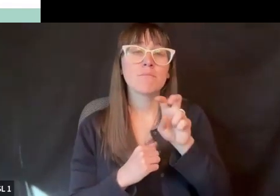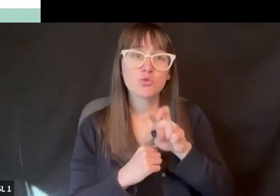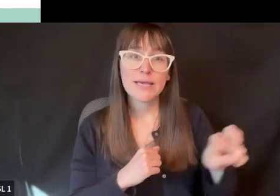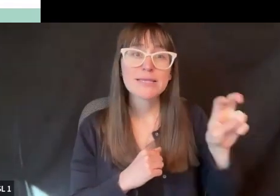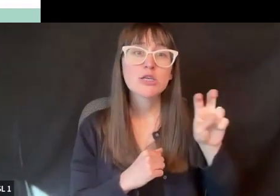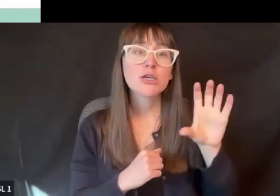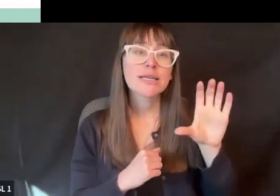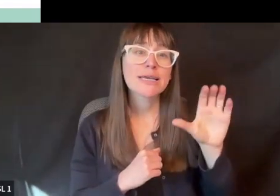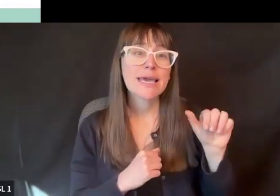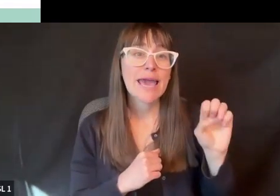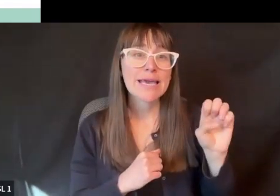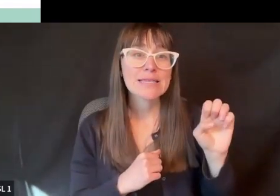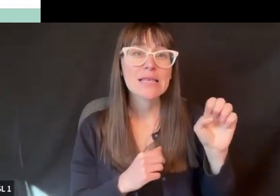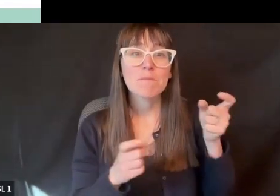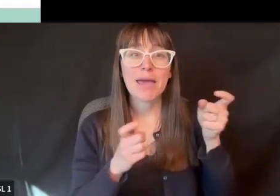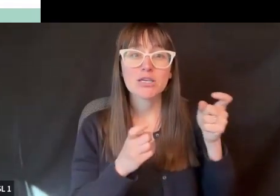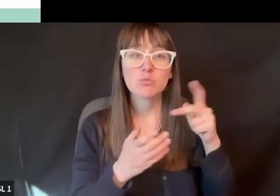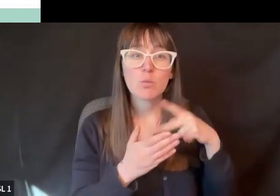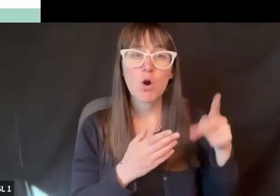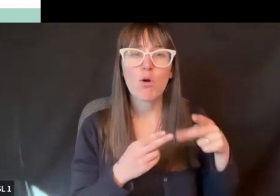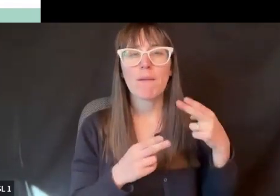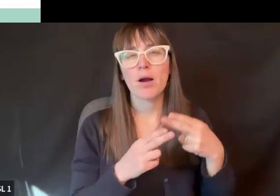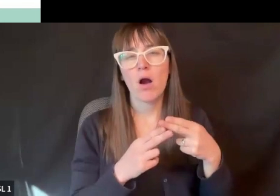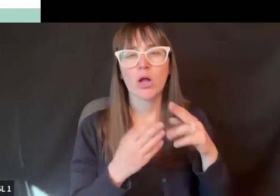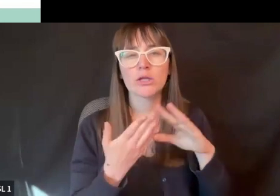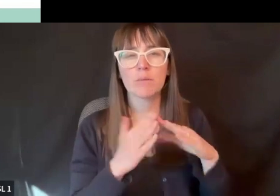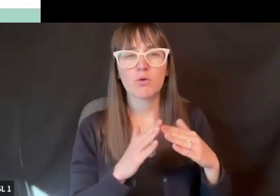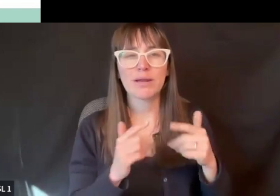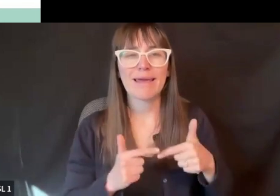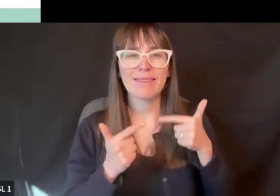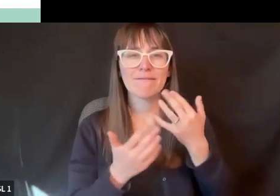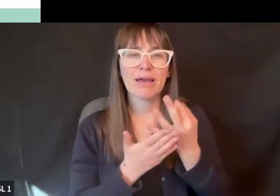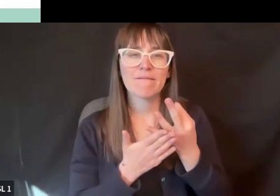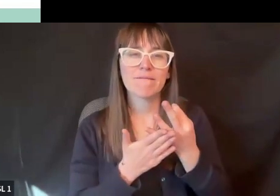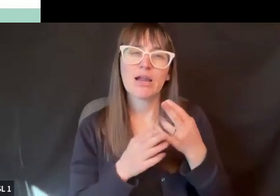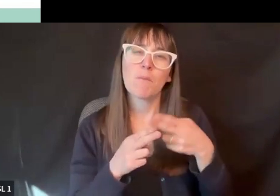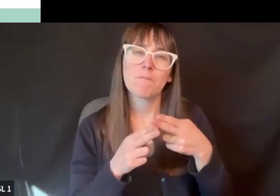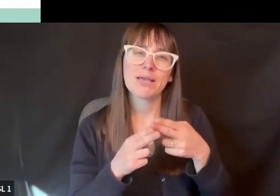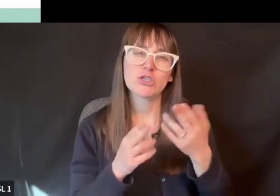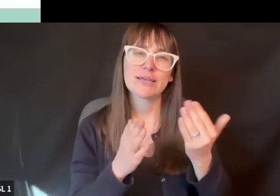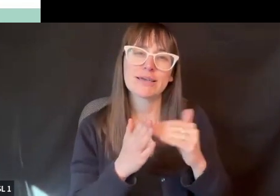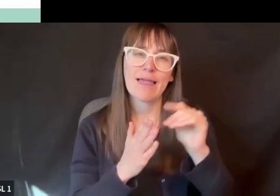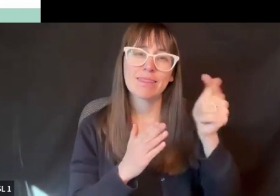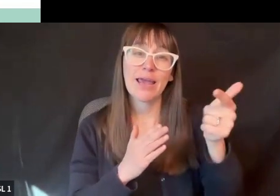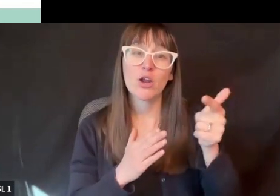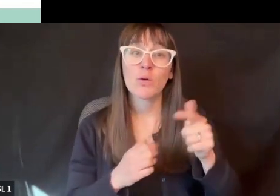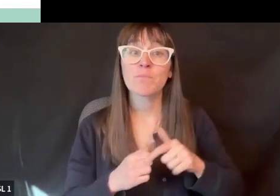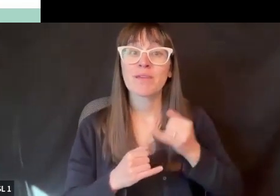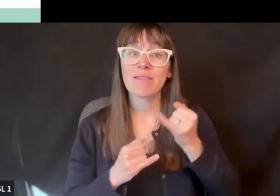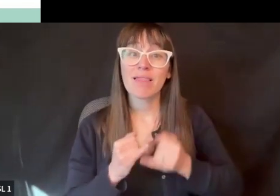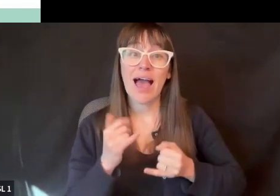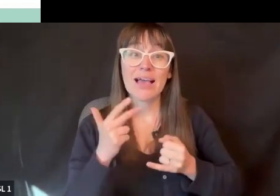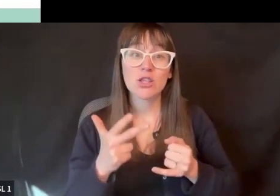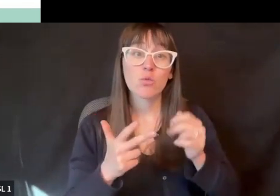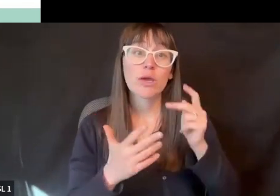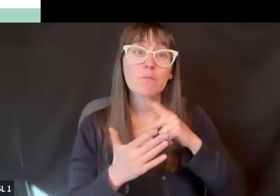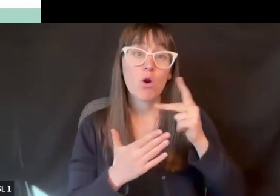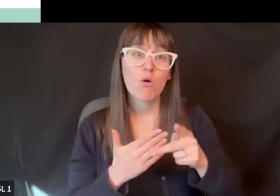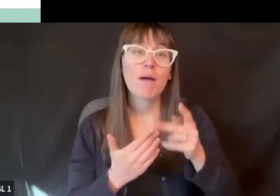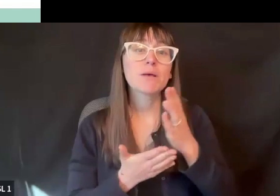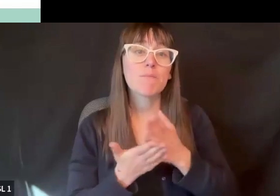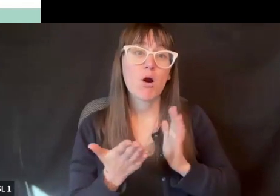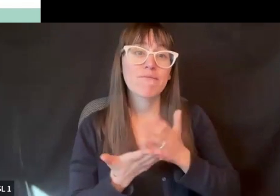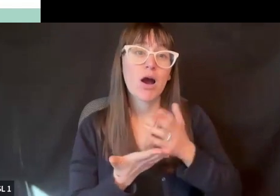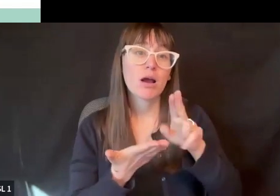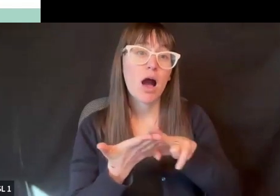intensive transition case management program called the Community Living Fund, which I'll mention again in a little bit. And these last three programs are also